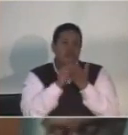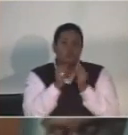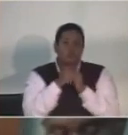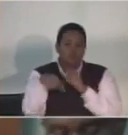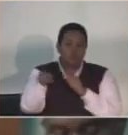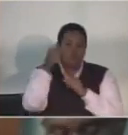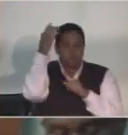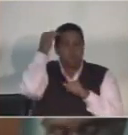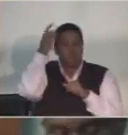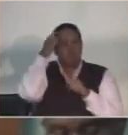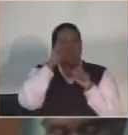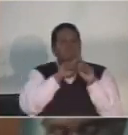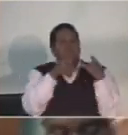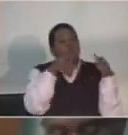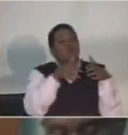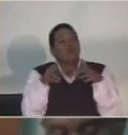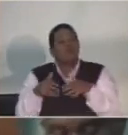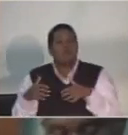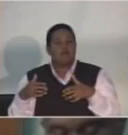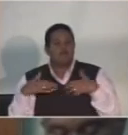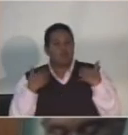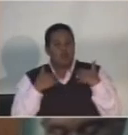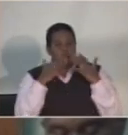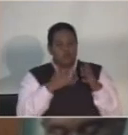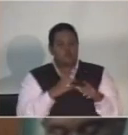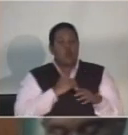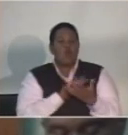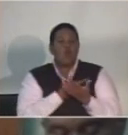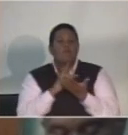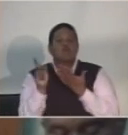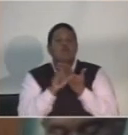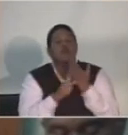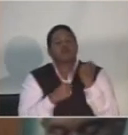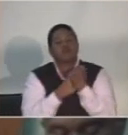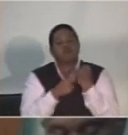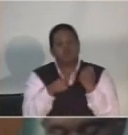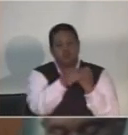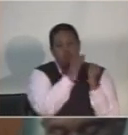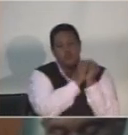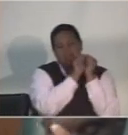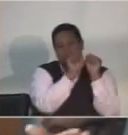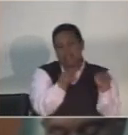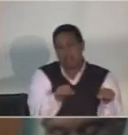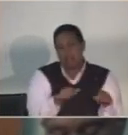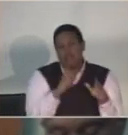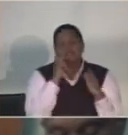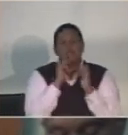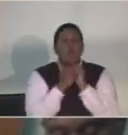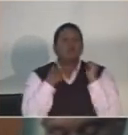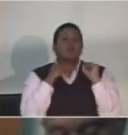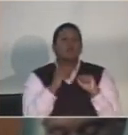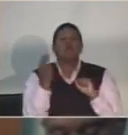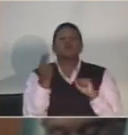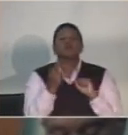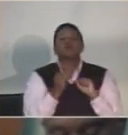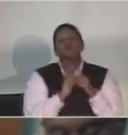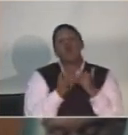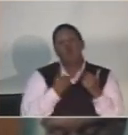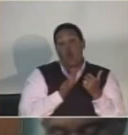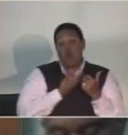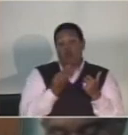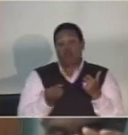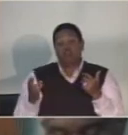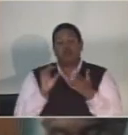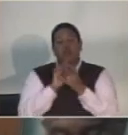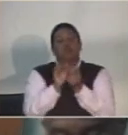different cadres that our programs can help you with, and to see how we can also utilize our resources along